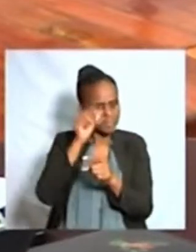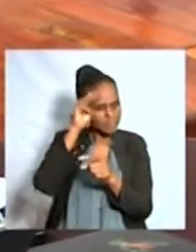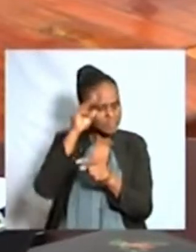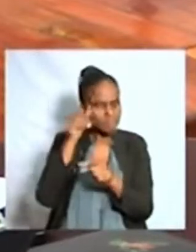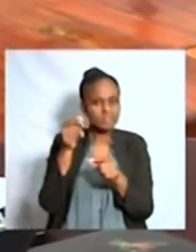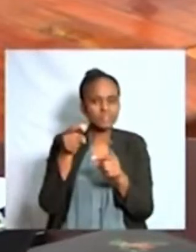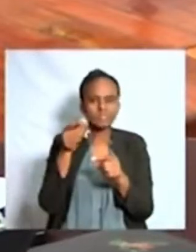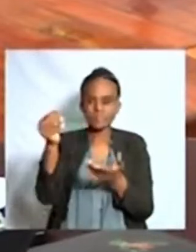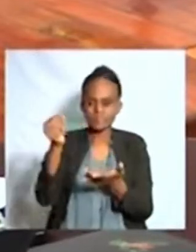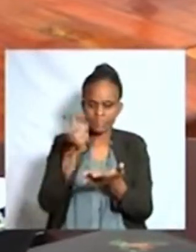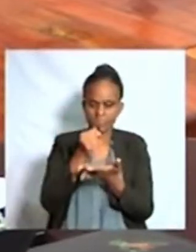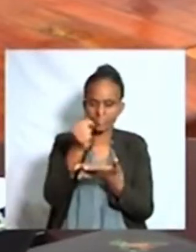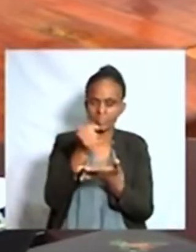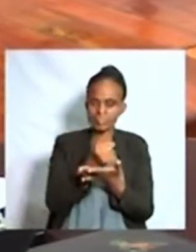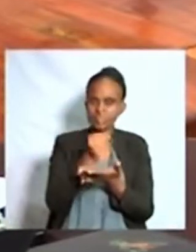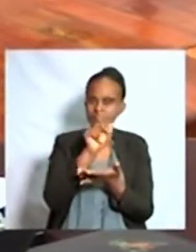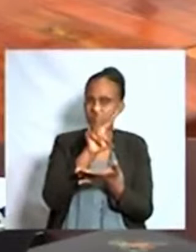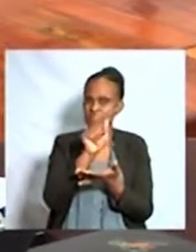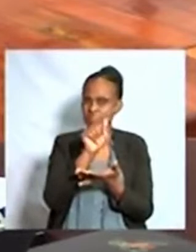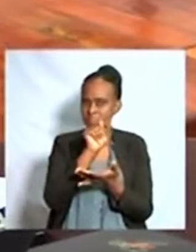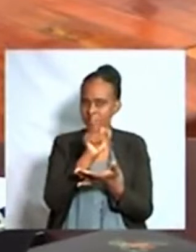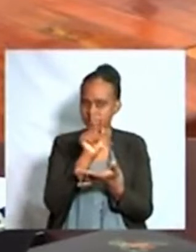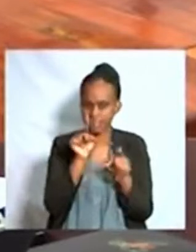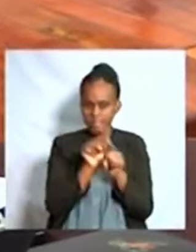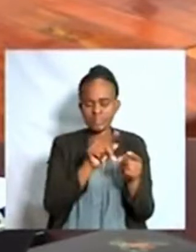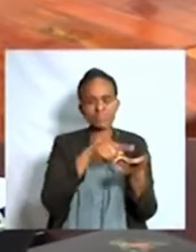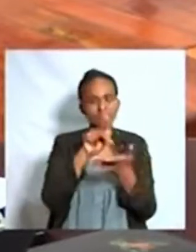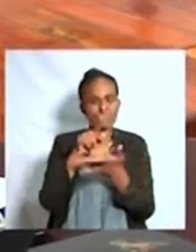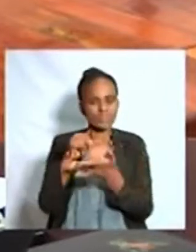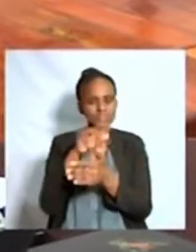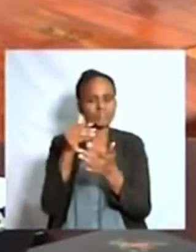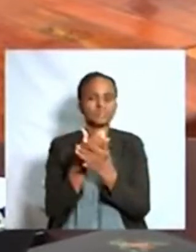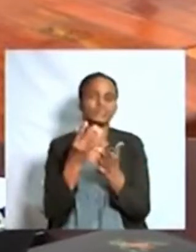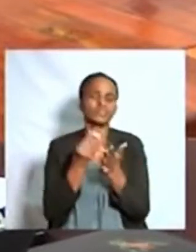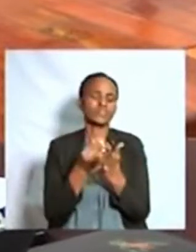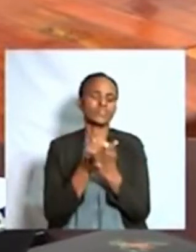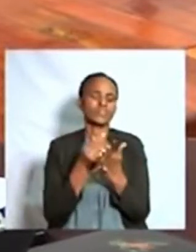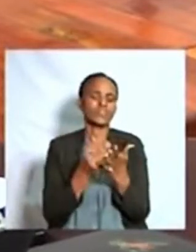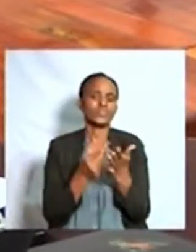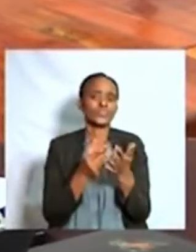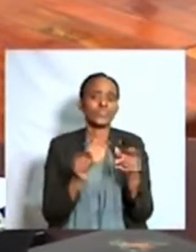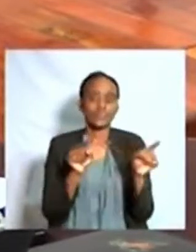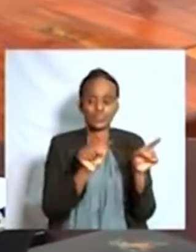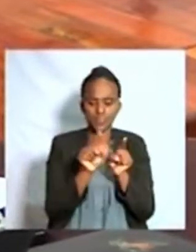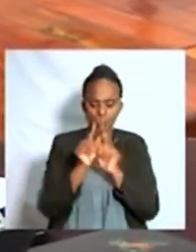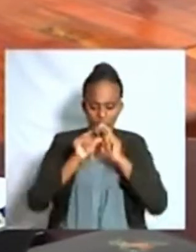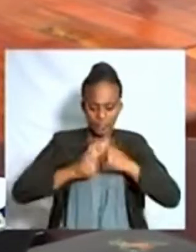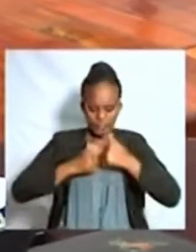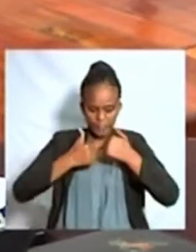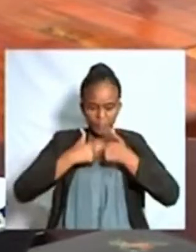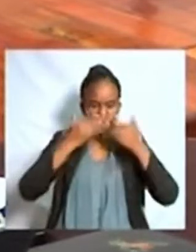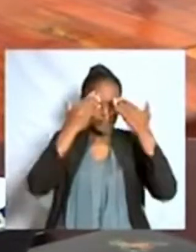the appointment of the valuer and payment of the quoted amount. We have also embarked on a massive